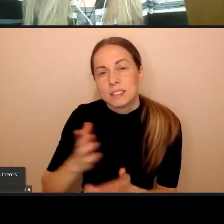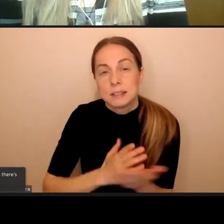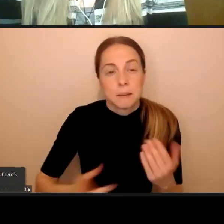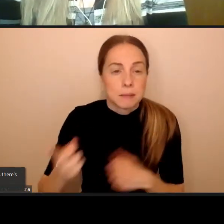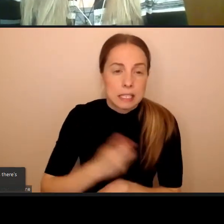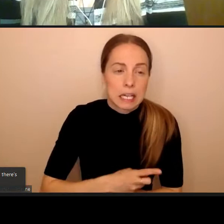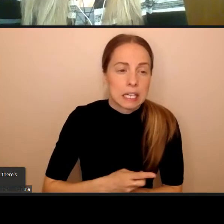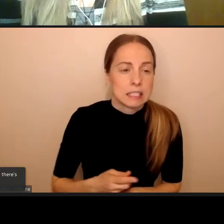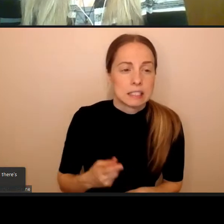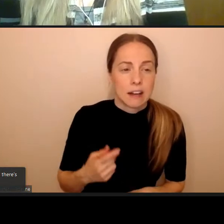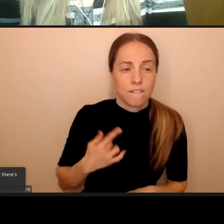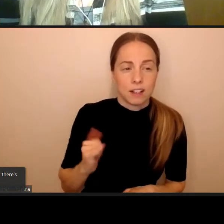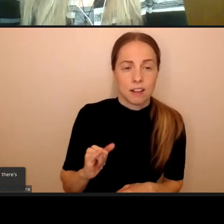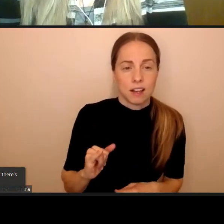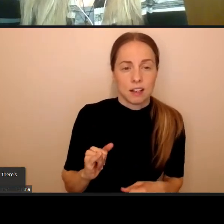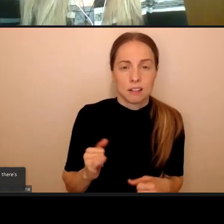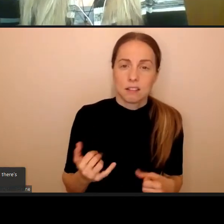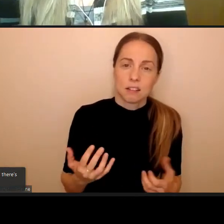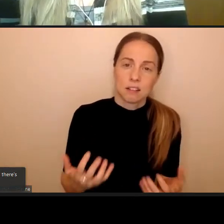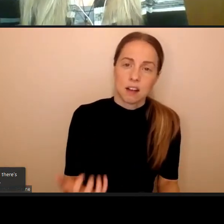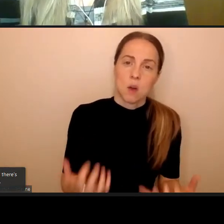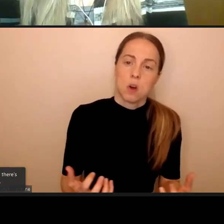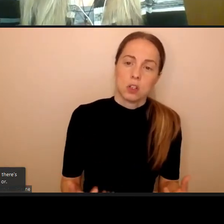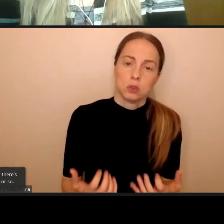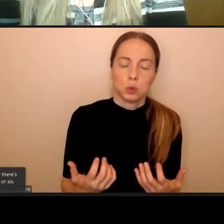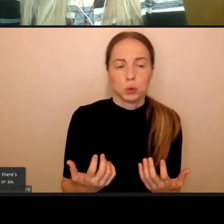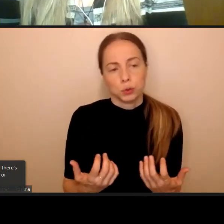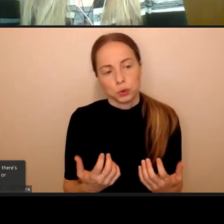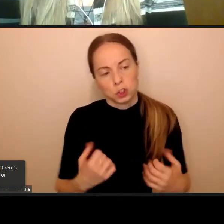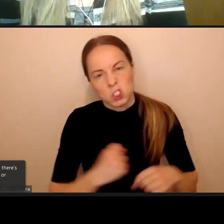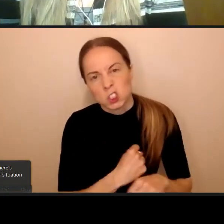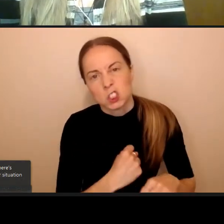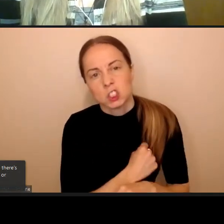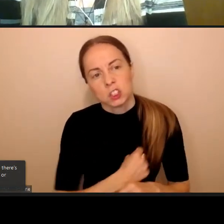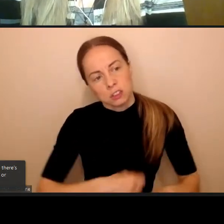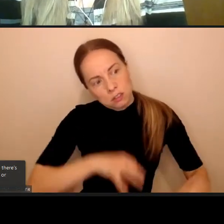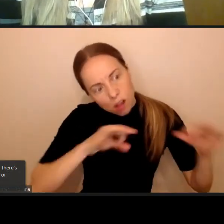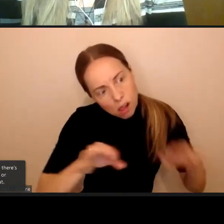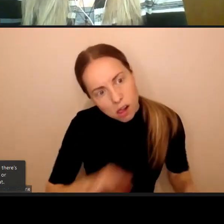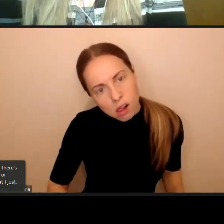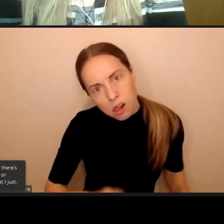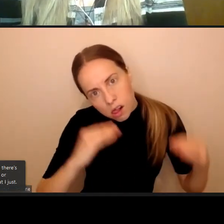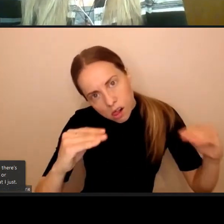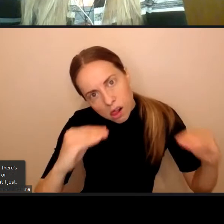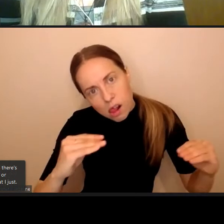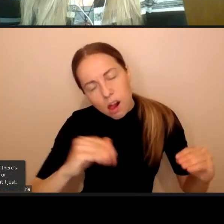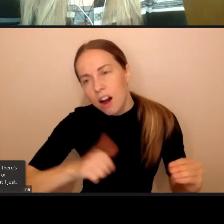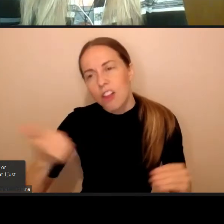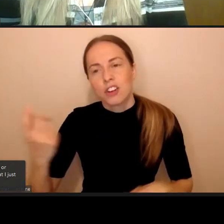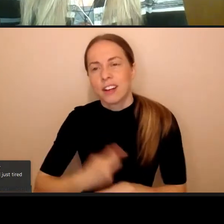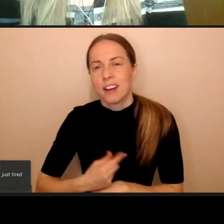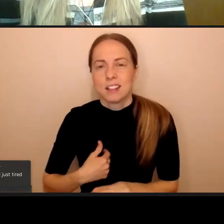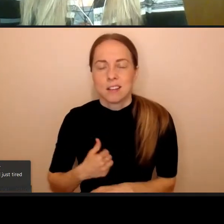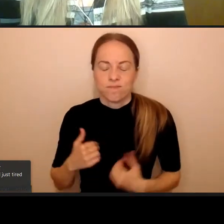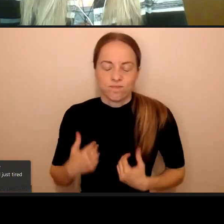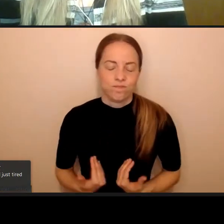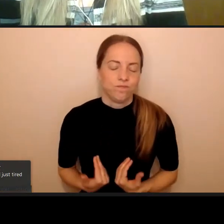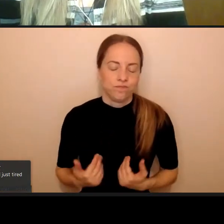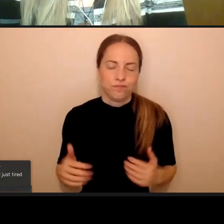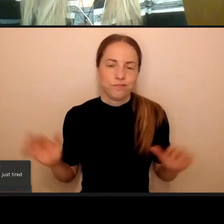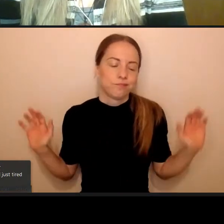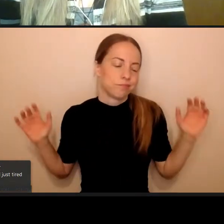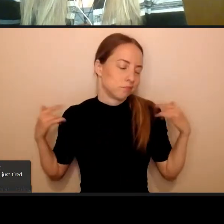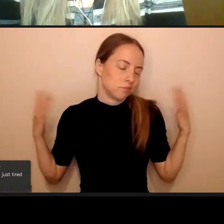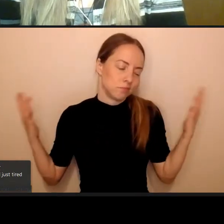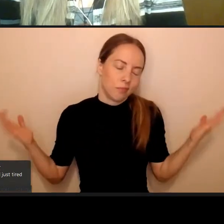like taking on a fight or a situation, and there's other days that I'm tired and I just can't.